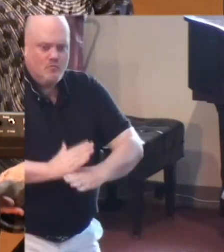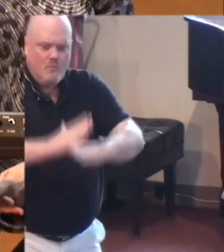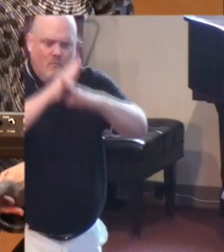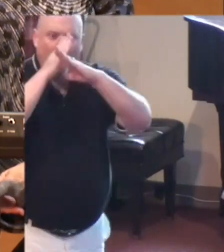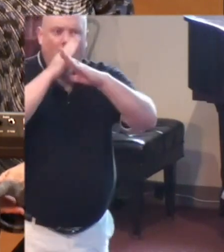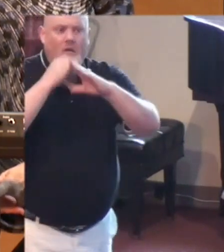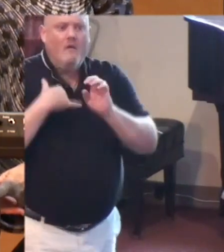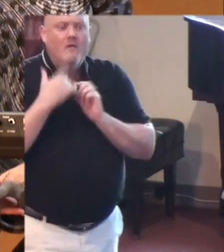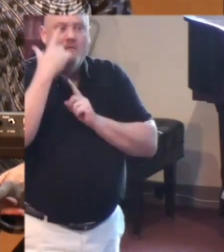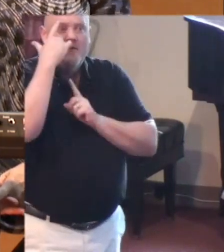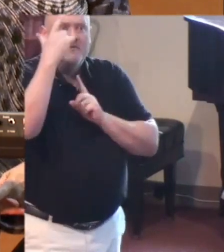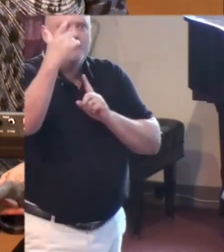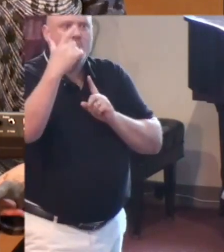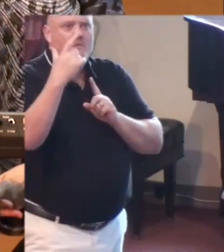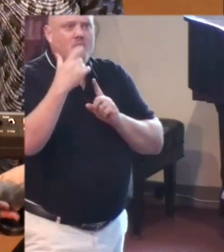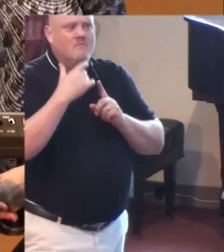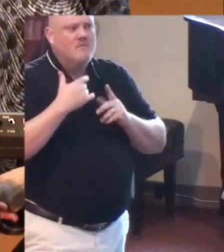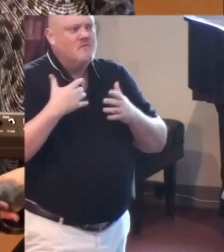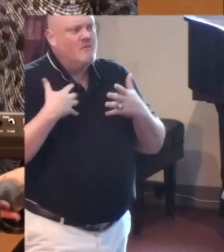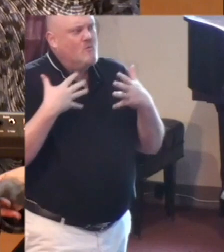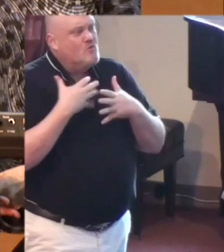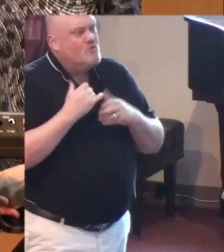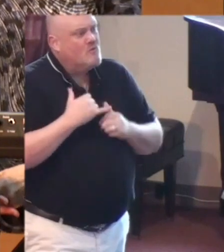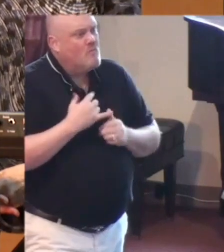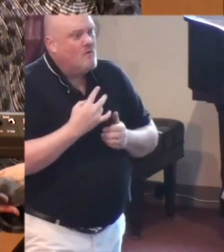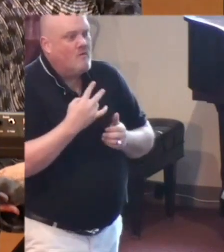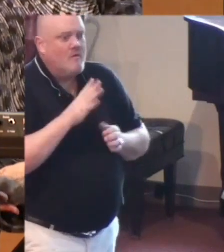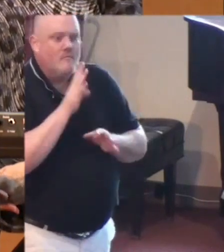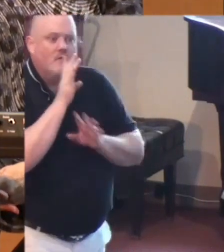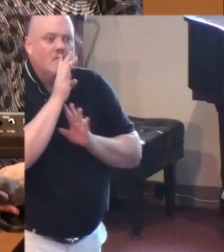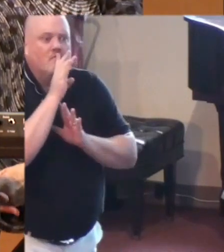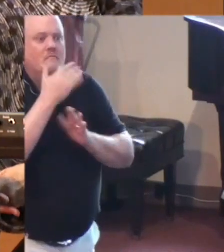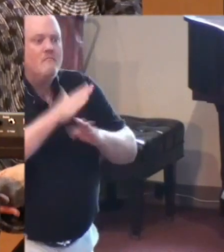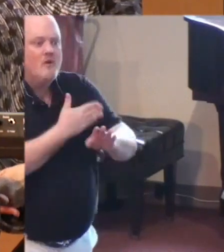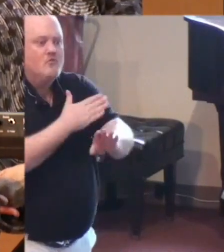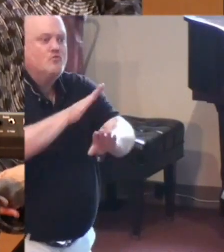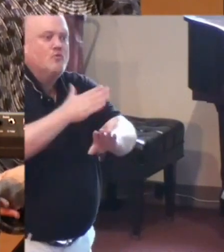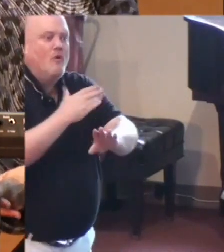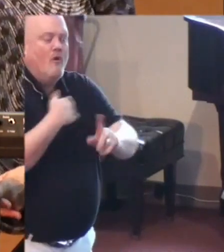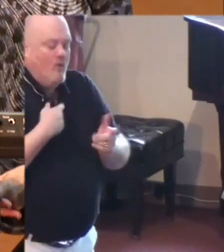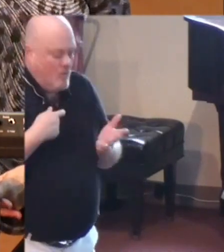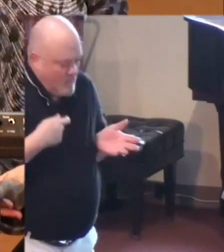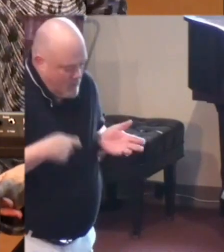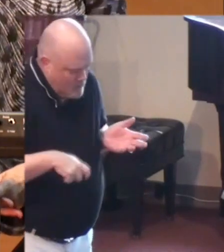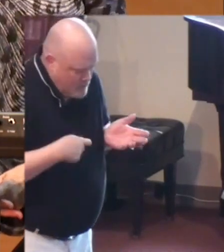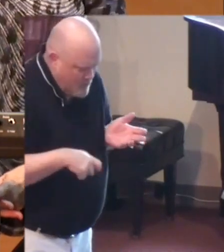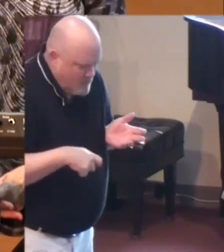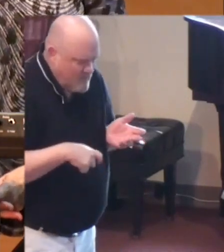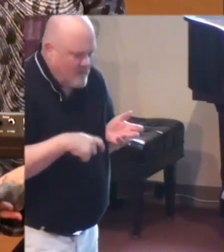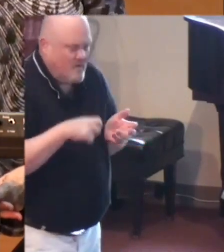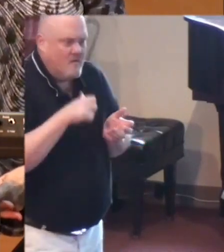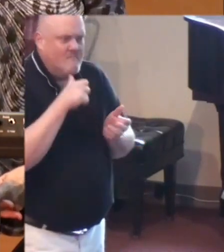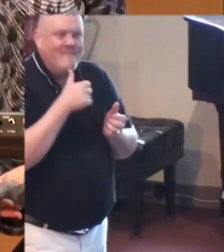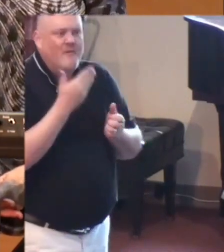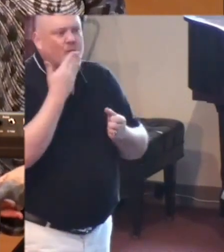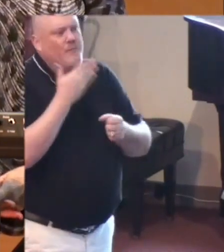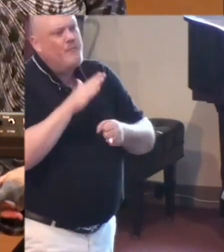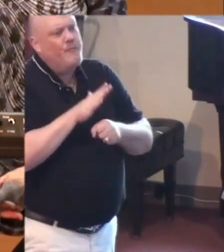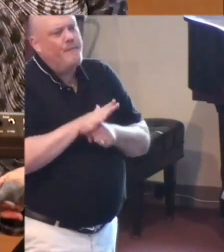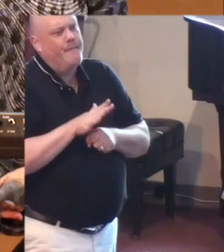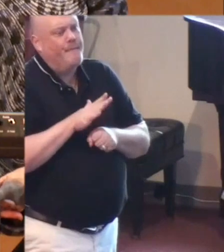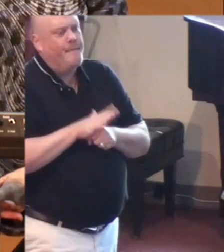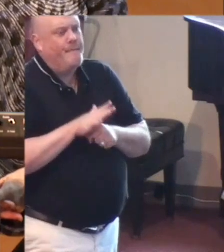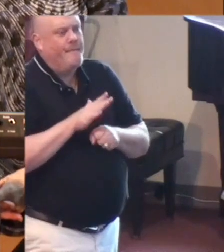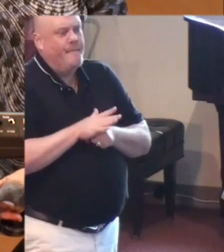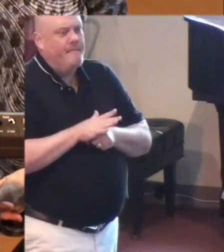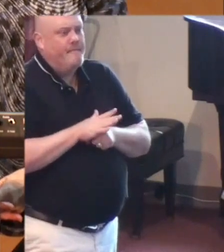was afraid that my voice or my songs or my guitar playing weren't good enough.